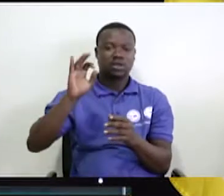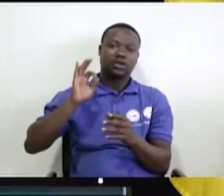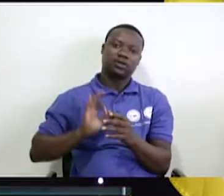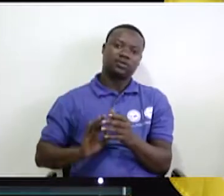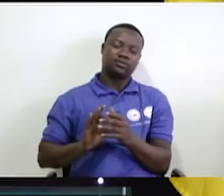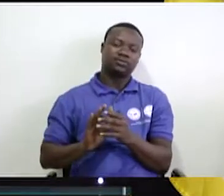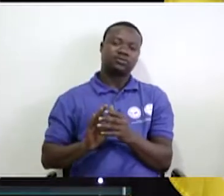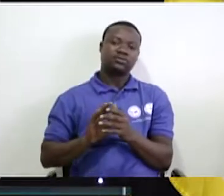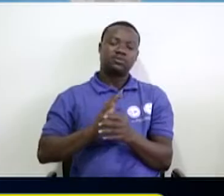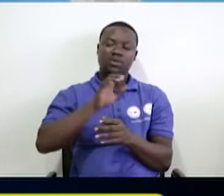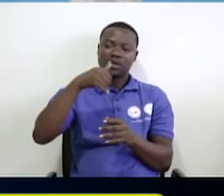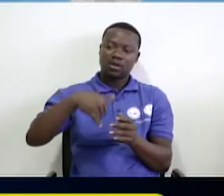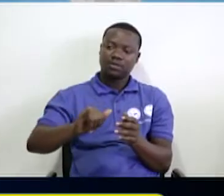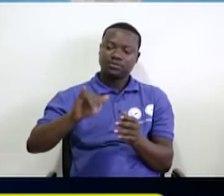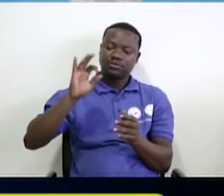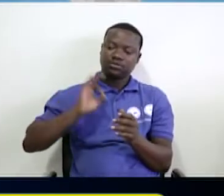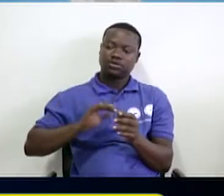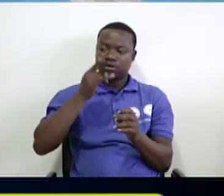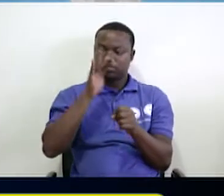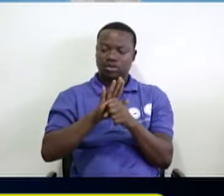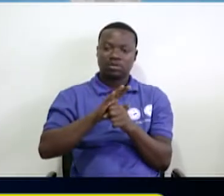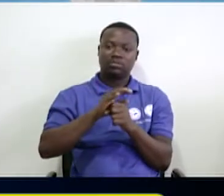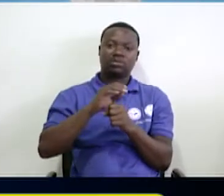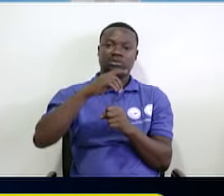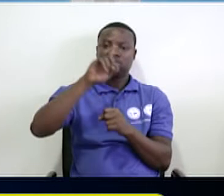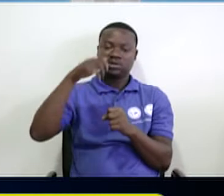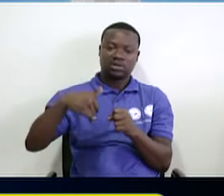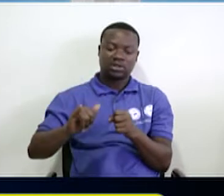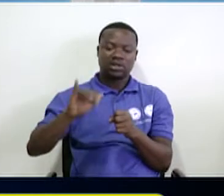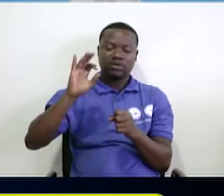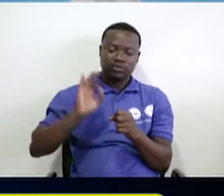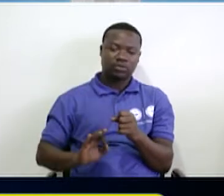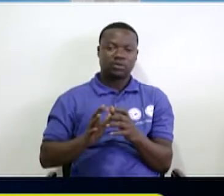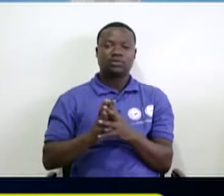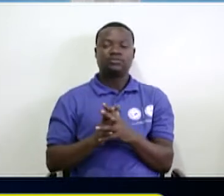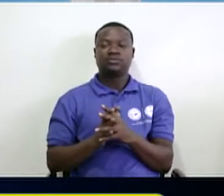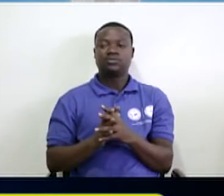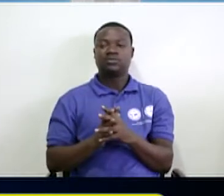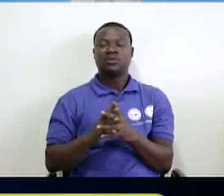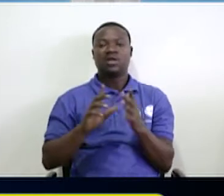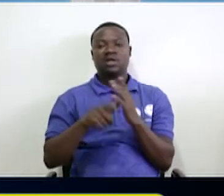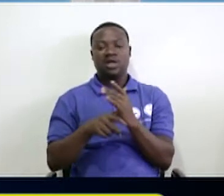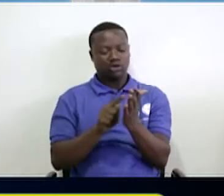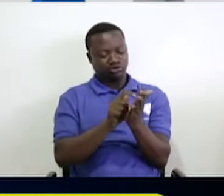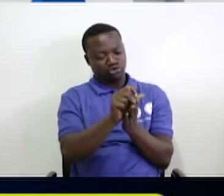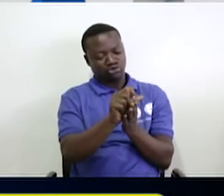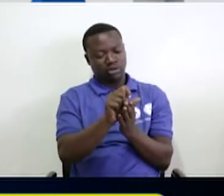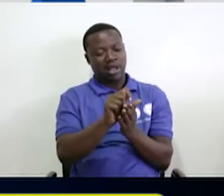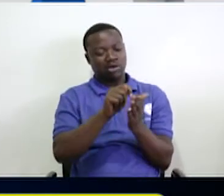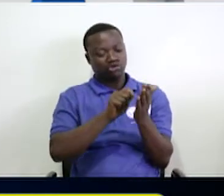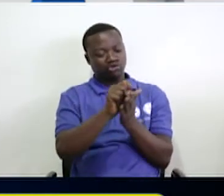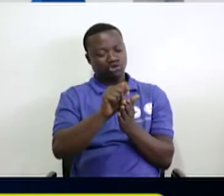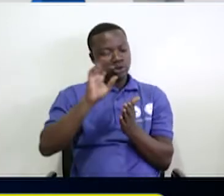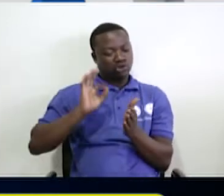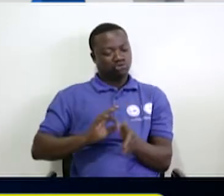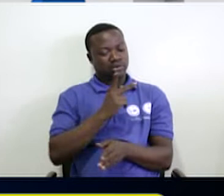Da ejapade. The promised eternal inheritance. Da ejapade awodi achembono. What then is this true inheritance? Then ne